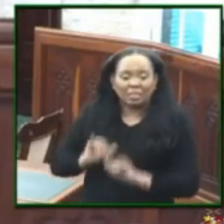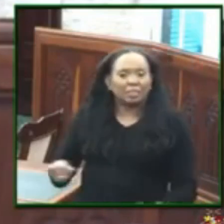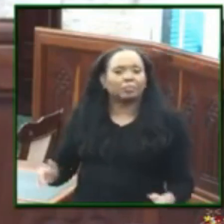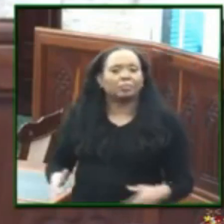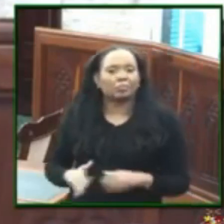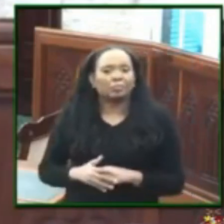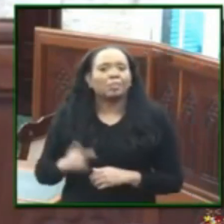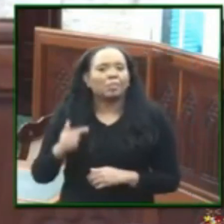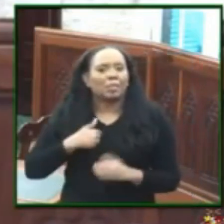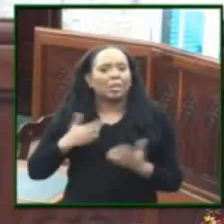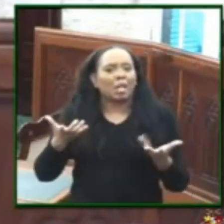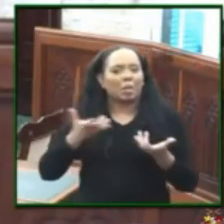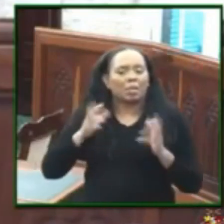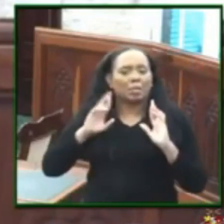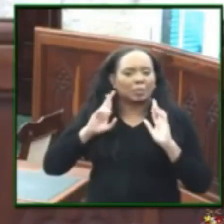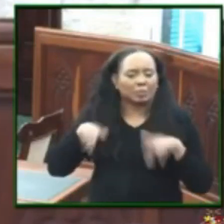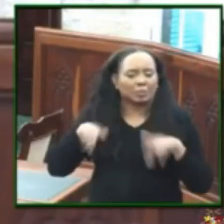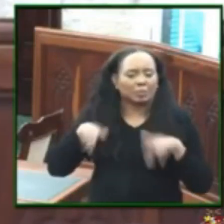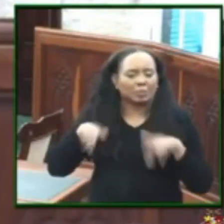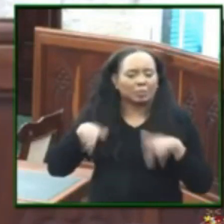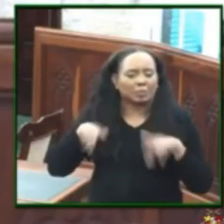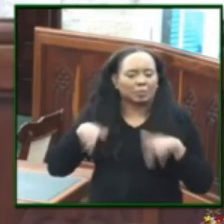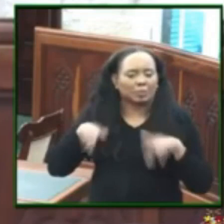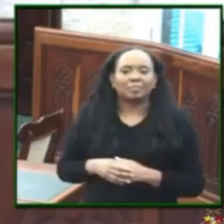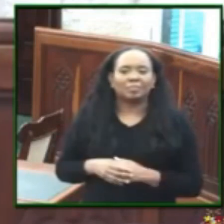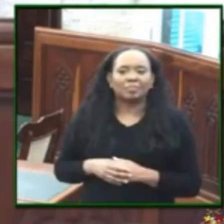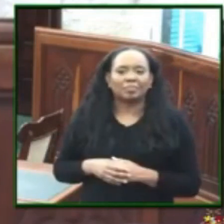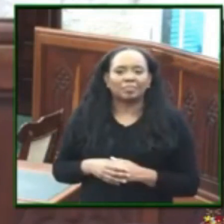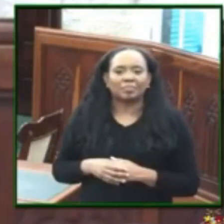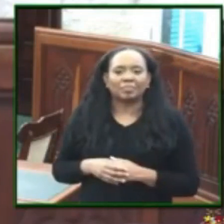member, through you, Mr. Speaker.